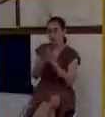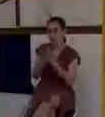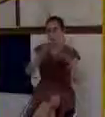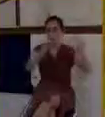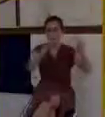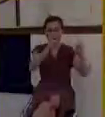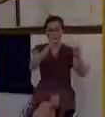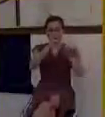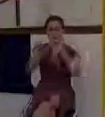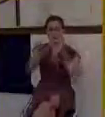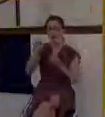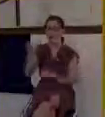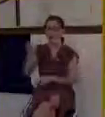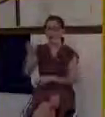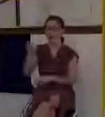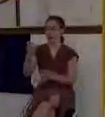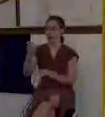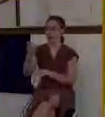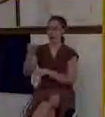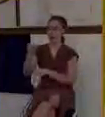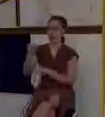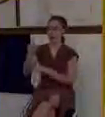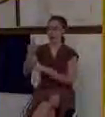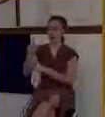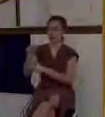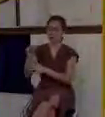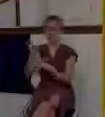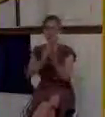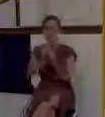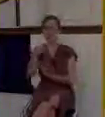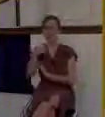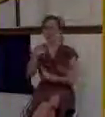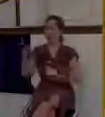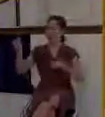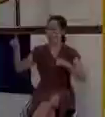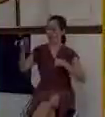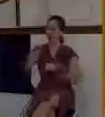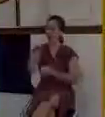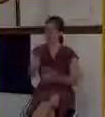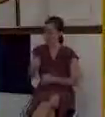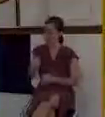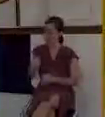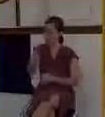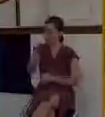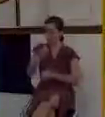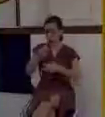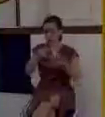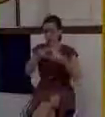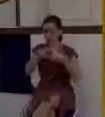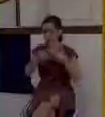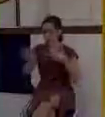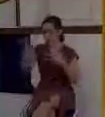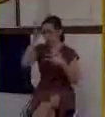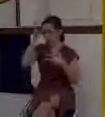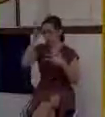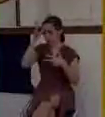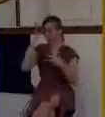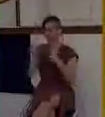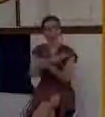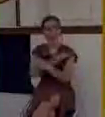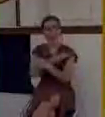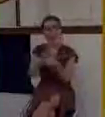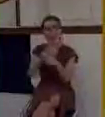says, I am the God of Abraham and Isaac and Jacob. And again, his whole argument is based on that word am. God didn't say,